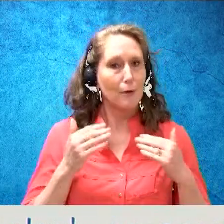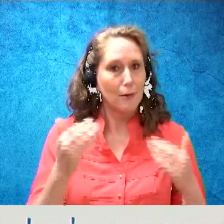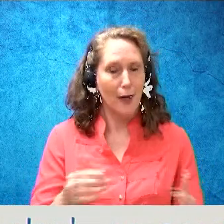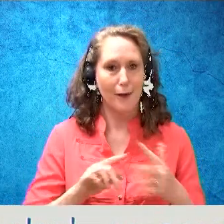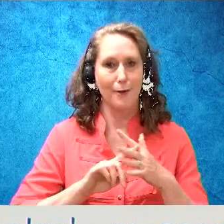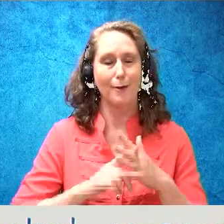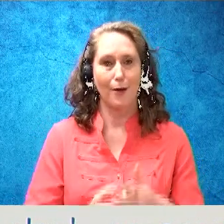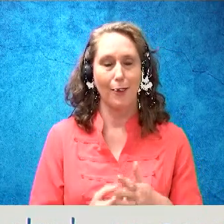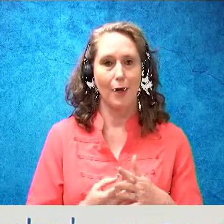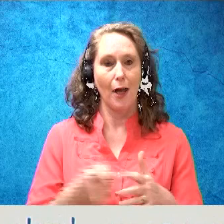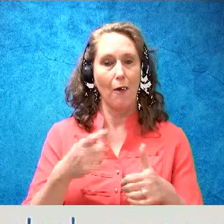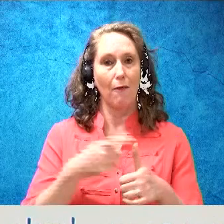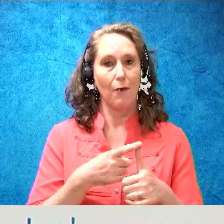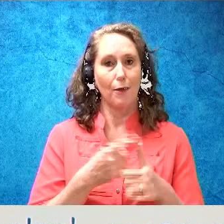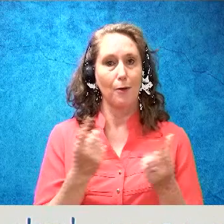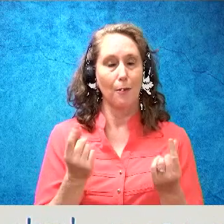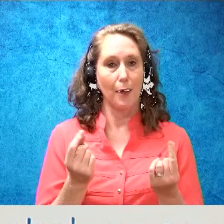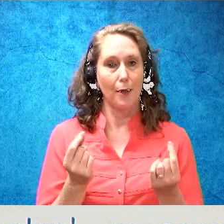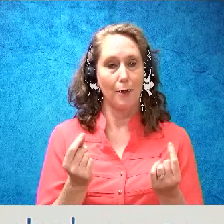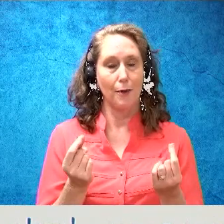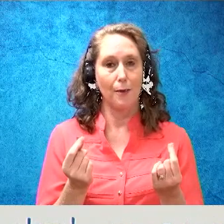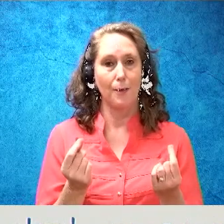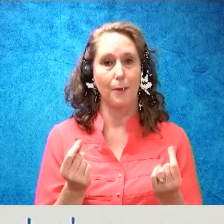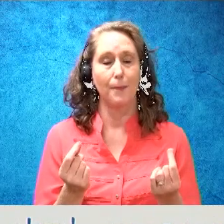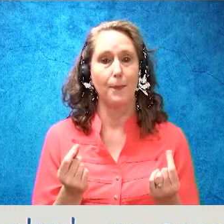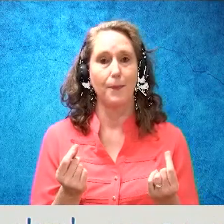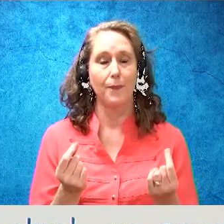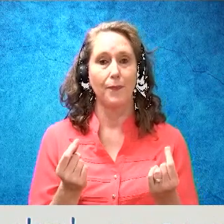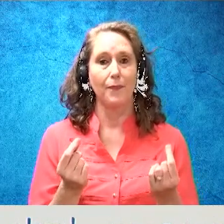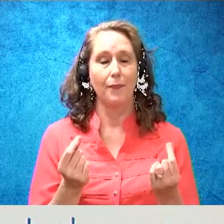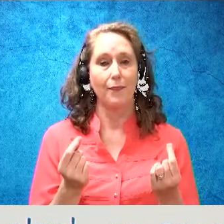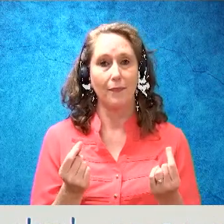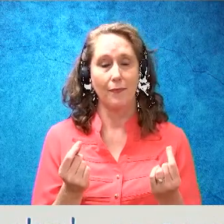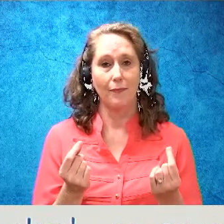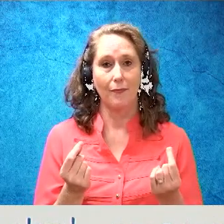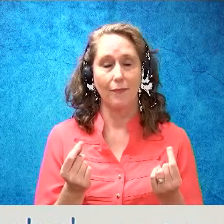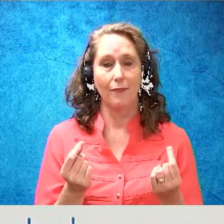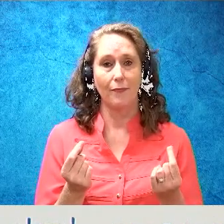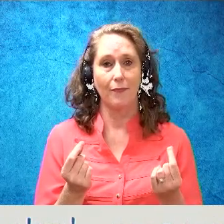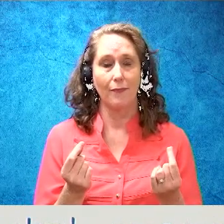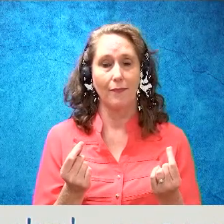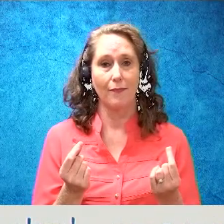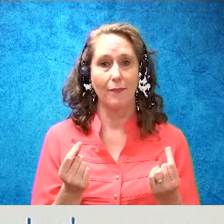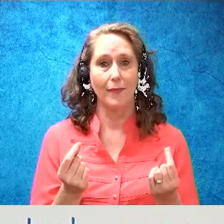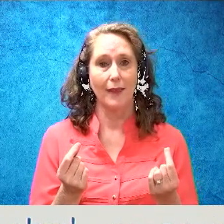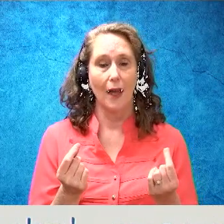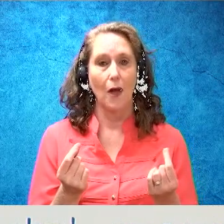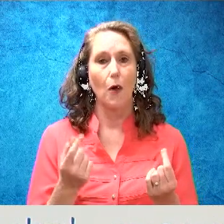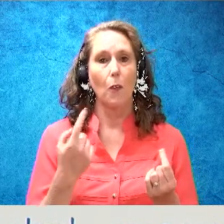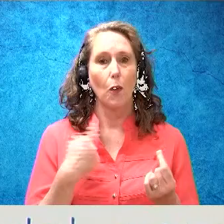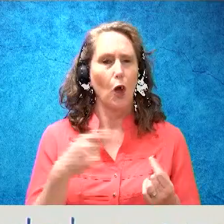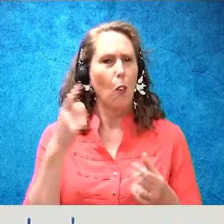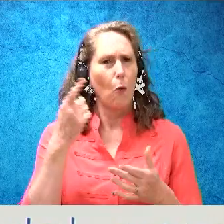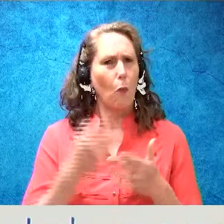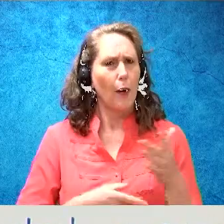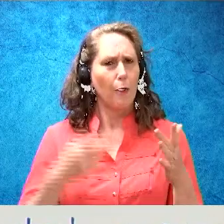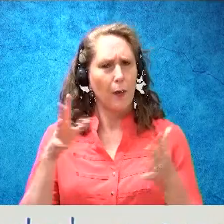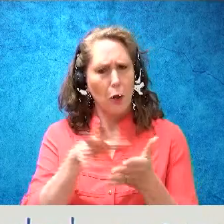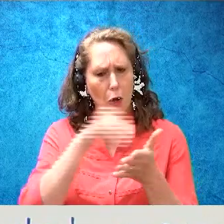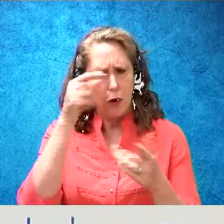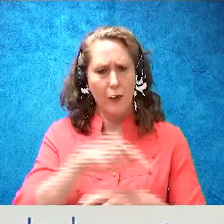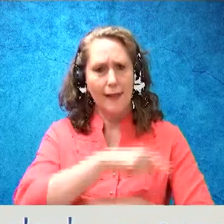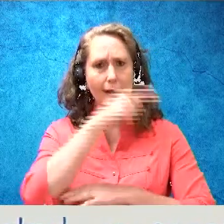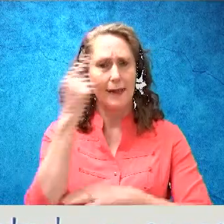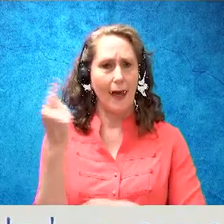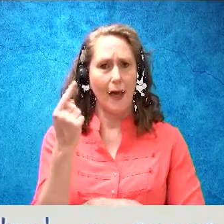get started. So the first thing that we are going to look at today is our reading objectives. So that means, what do